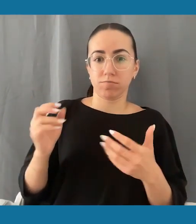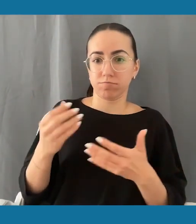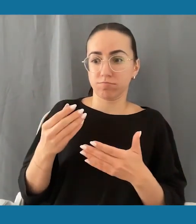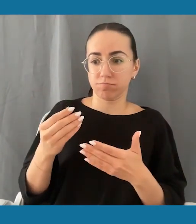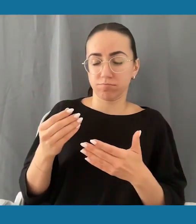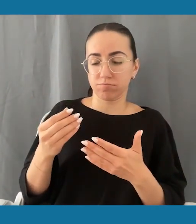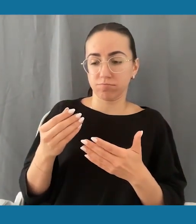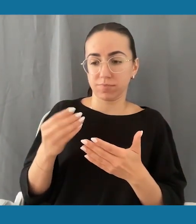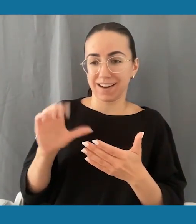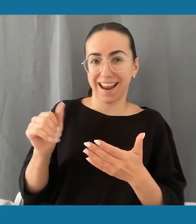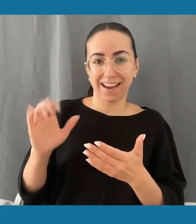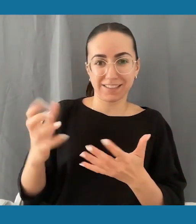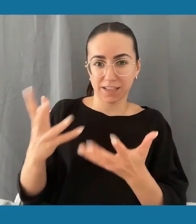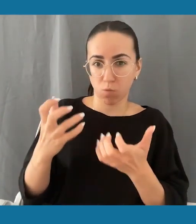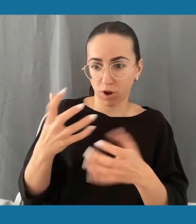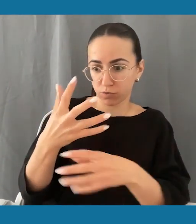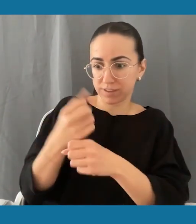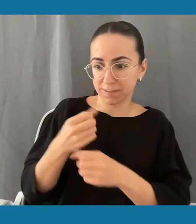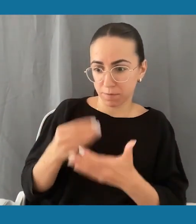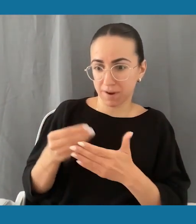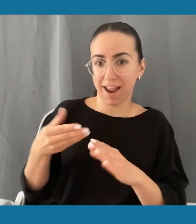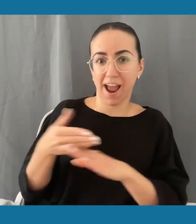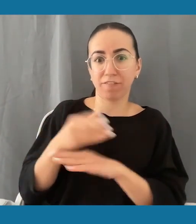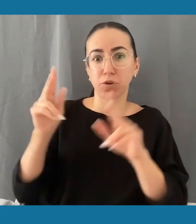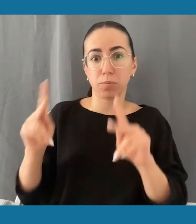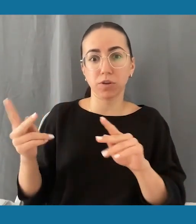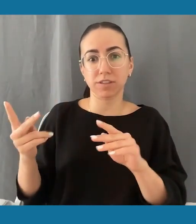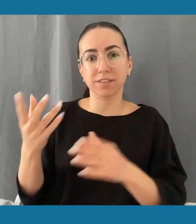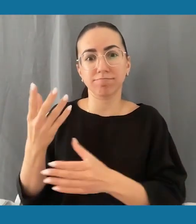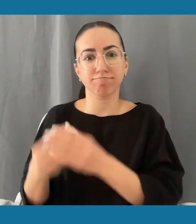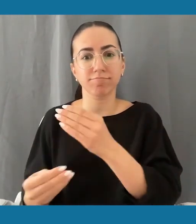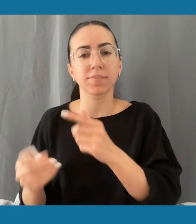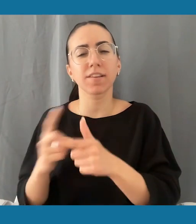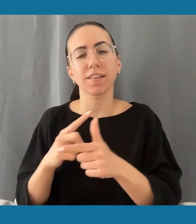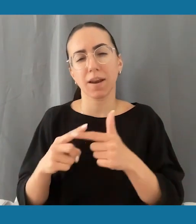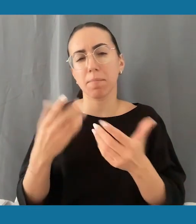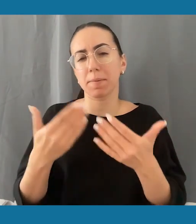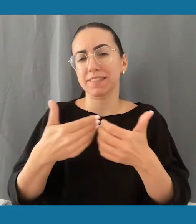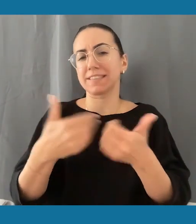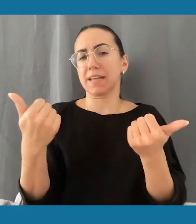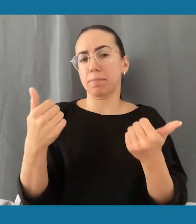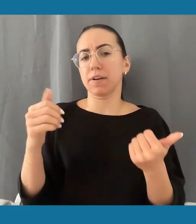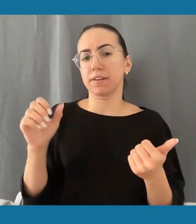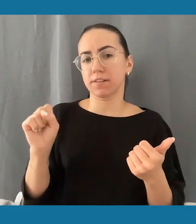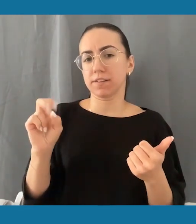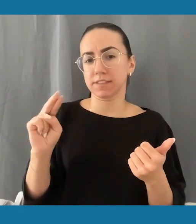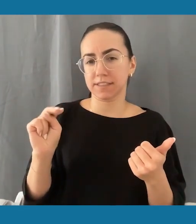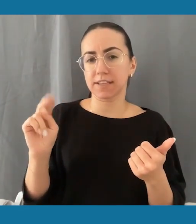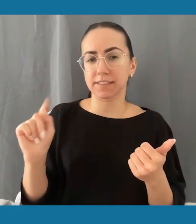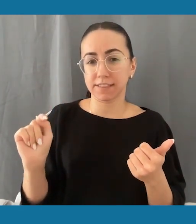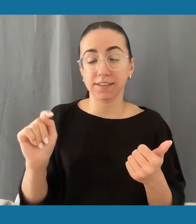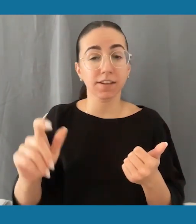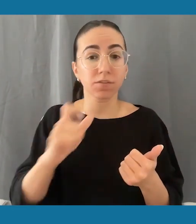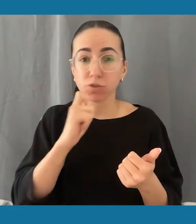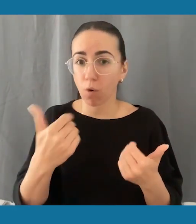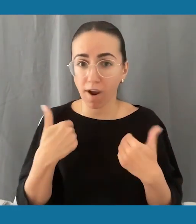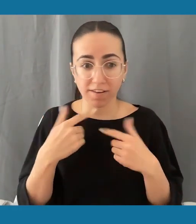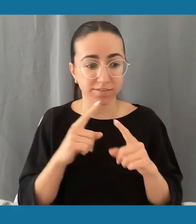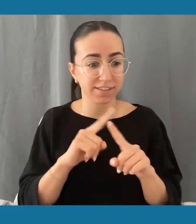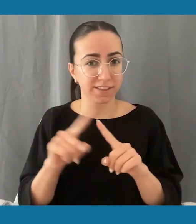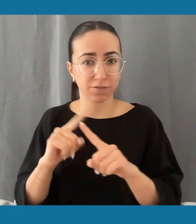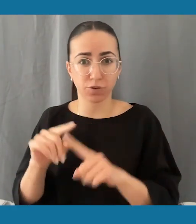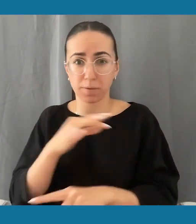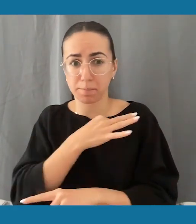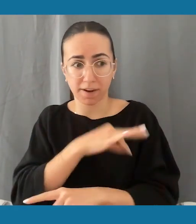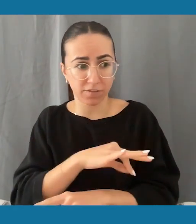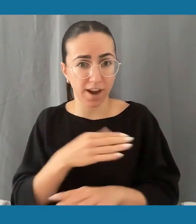disabled person dies, then maybe we would do separate trusts. Otherwise, if we don't have different beneficiaries after the disabled